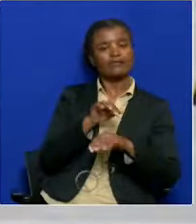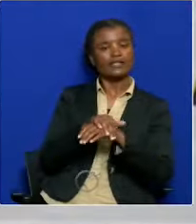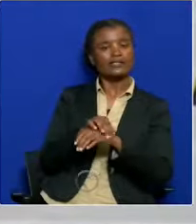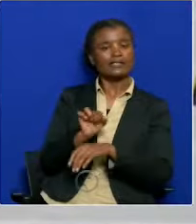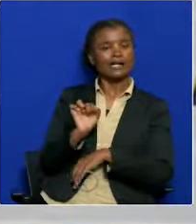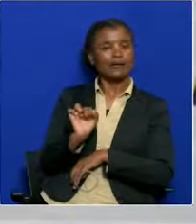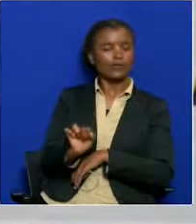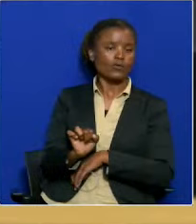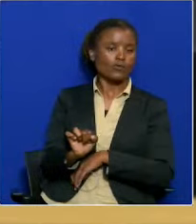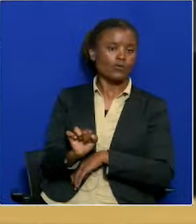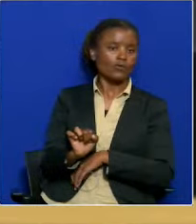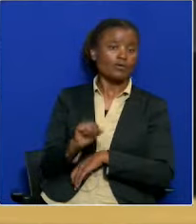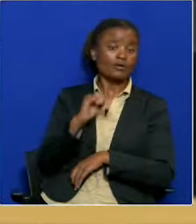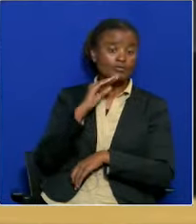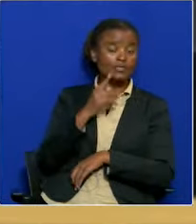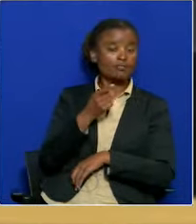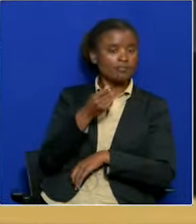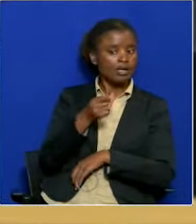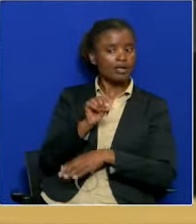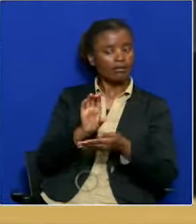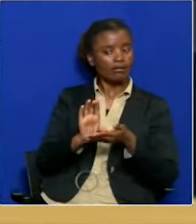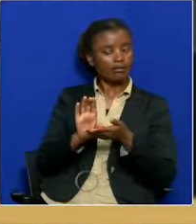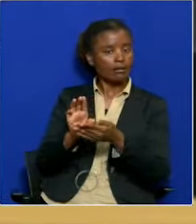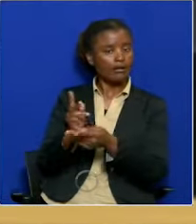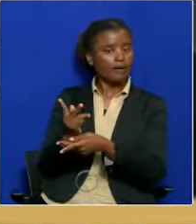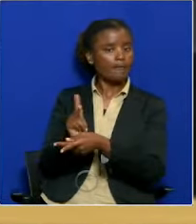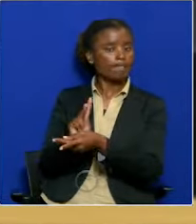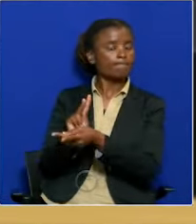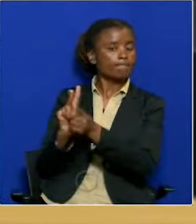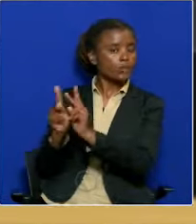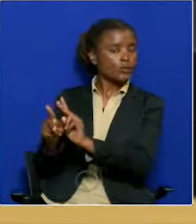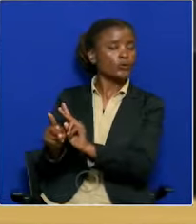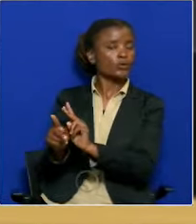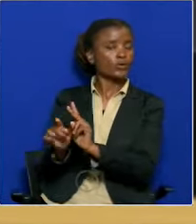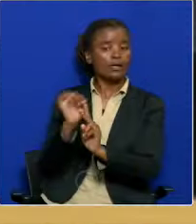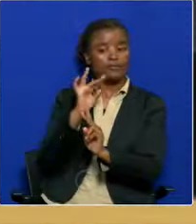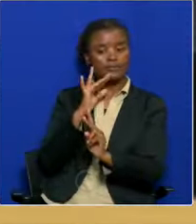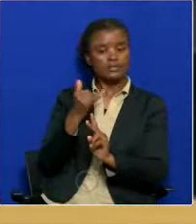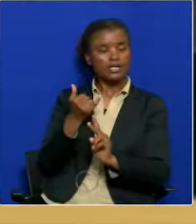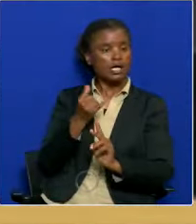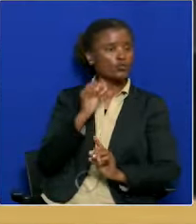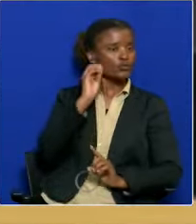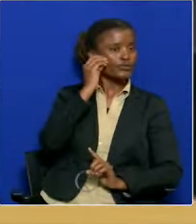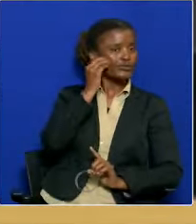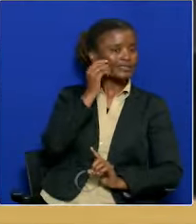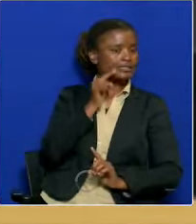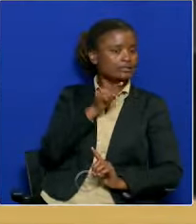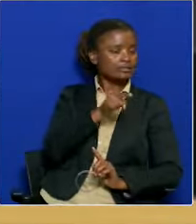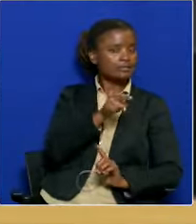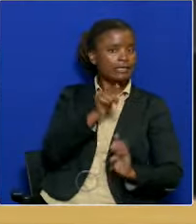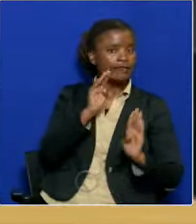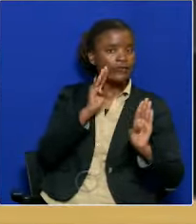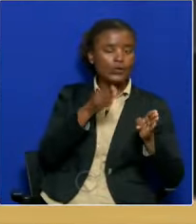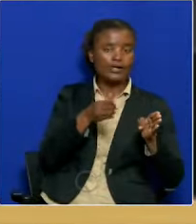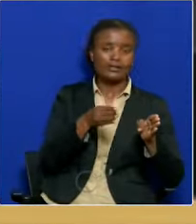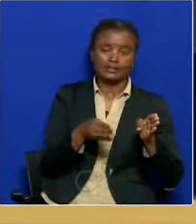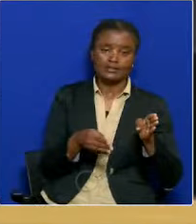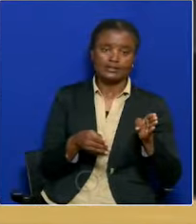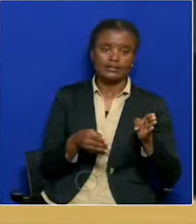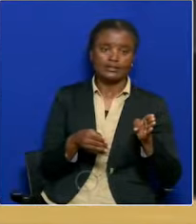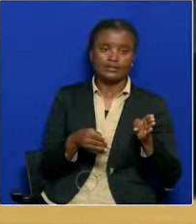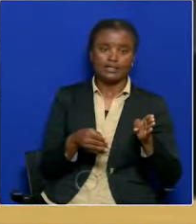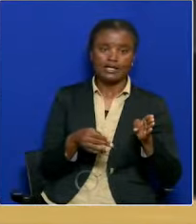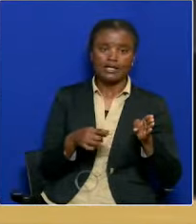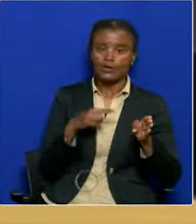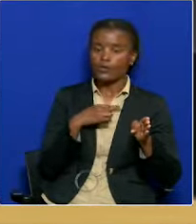money. You take a particular interest in him and whatever you do,